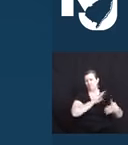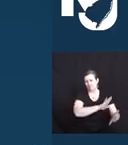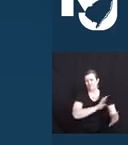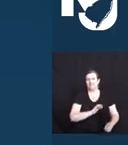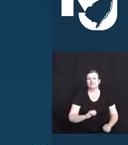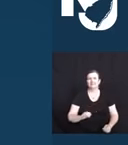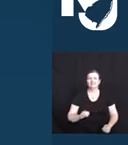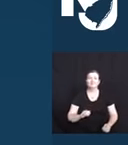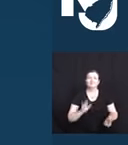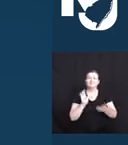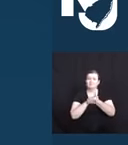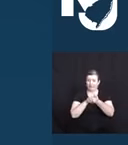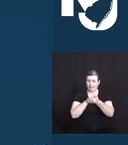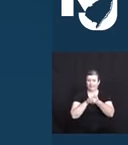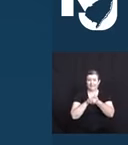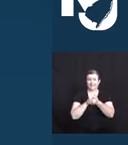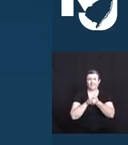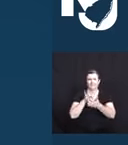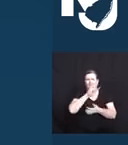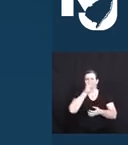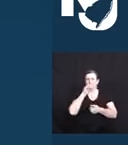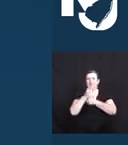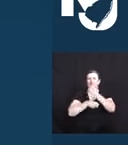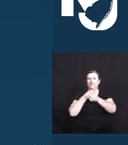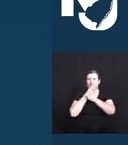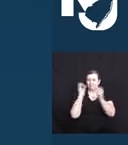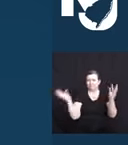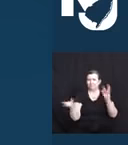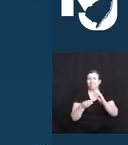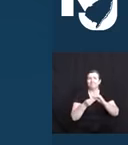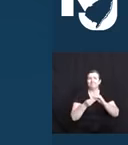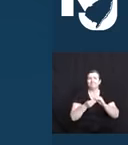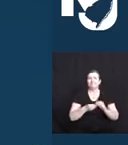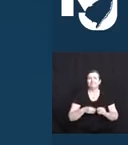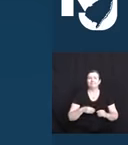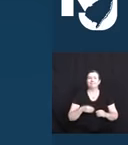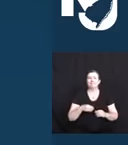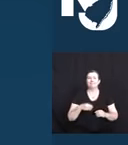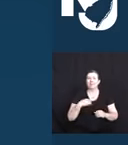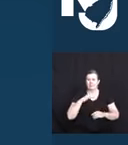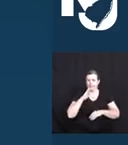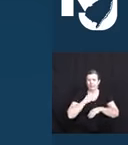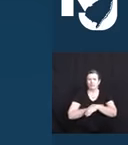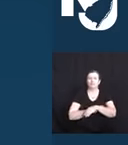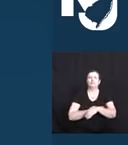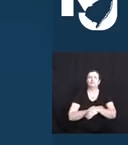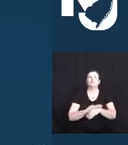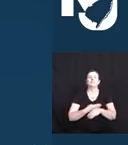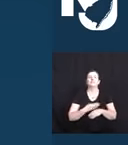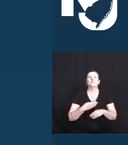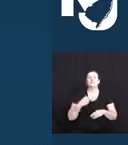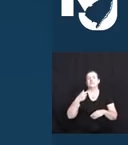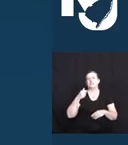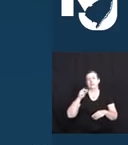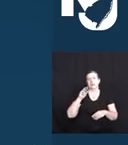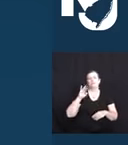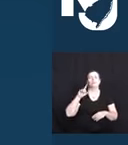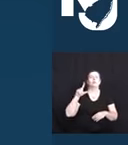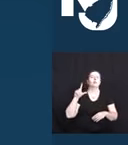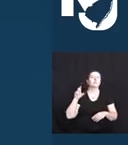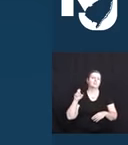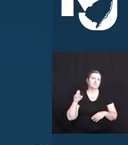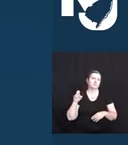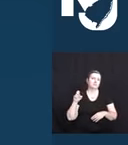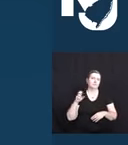40 years this October, and his daughter, Gabrielle. And his 2 grand pets, by the way, grand dog